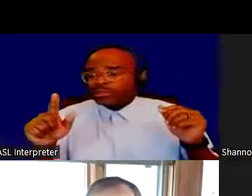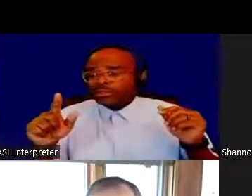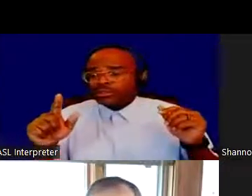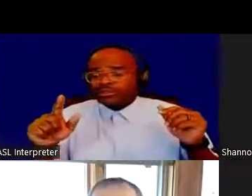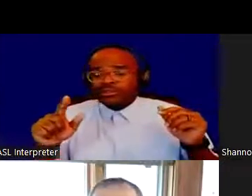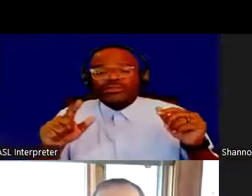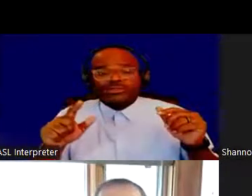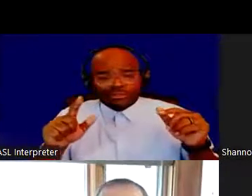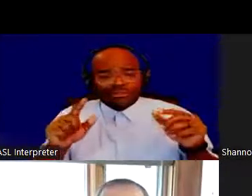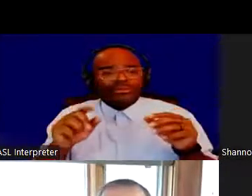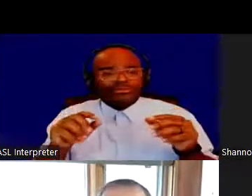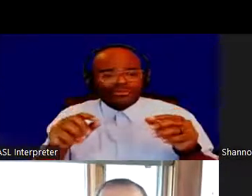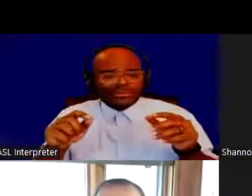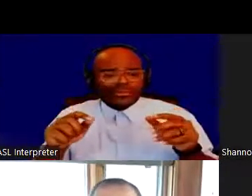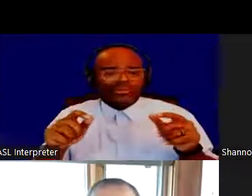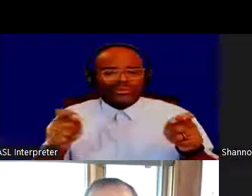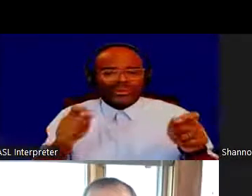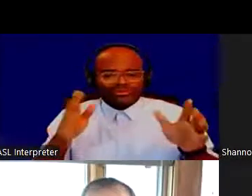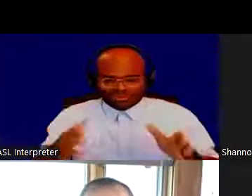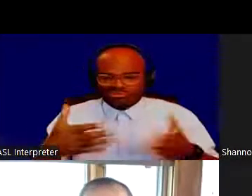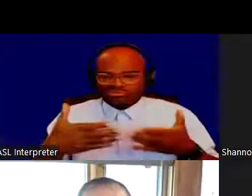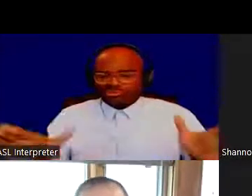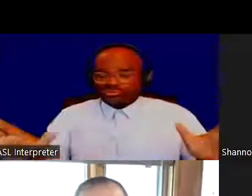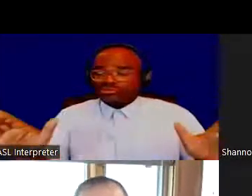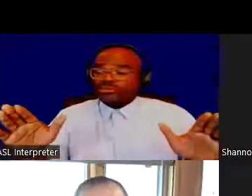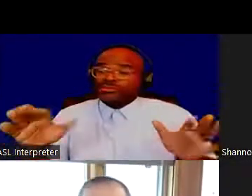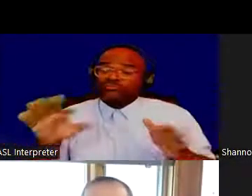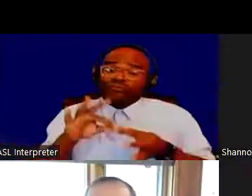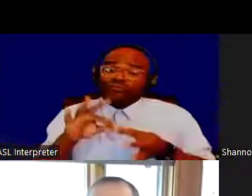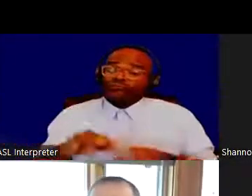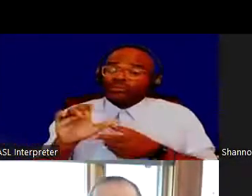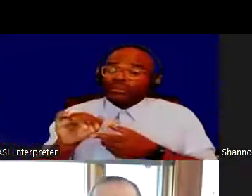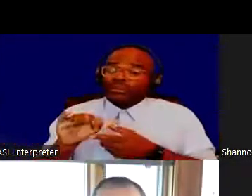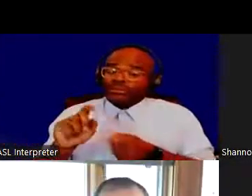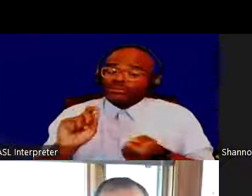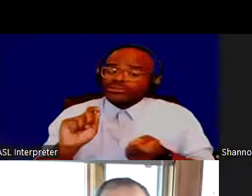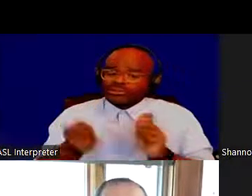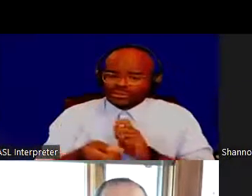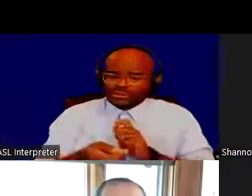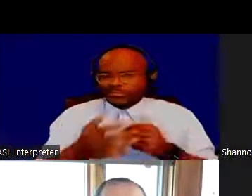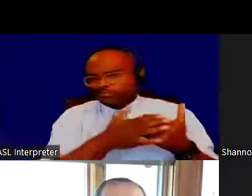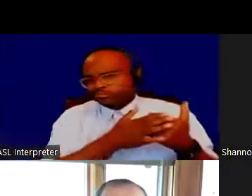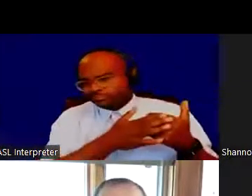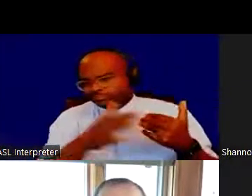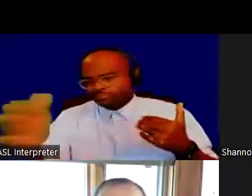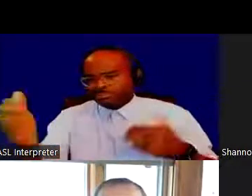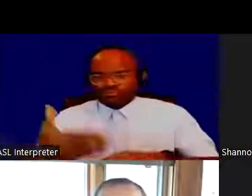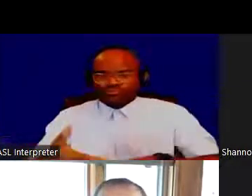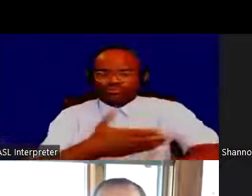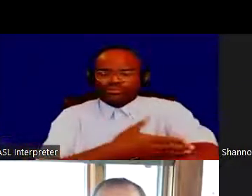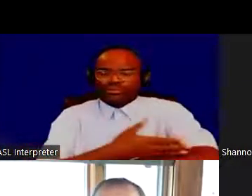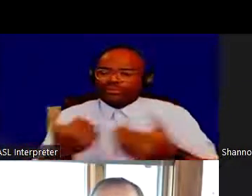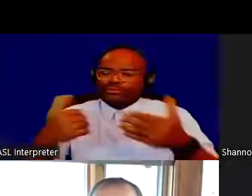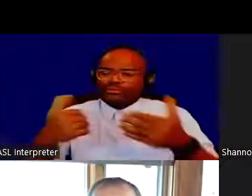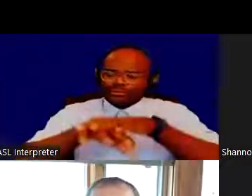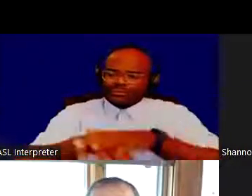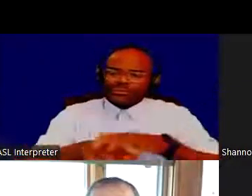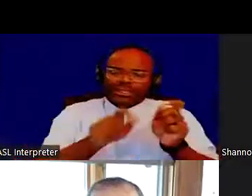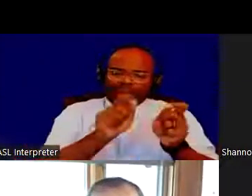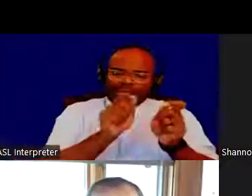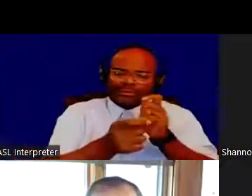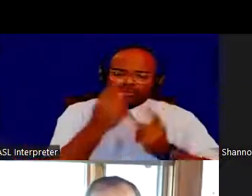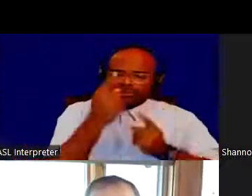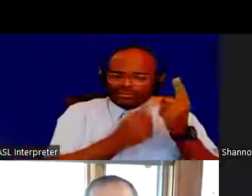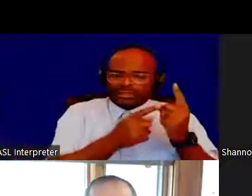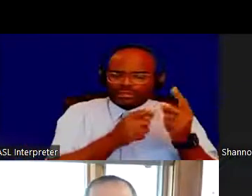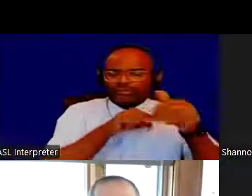managers more generally think about climate change and how it relates to your work, and move forward integrating adaptation considerations